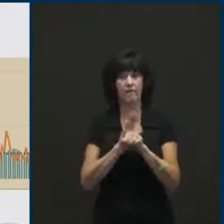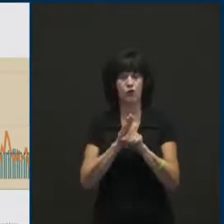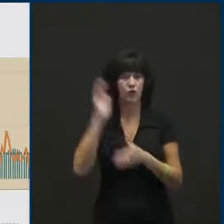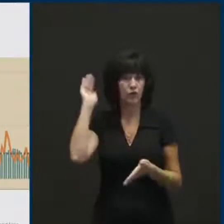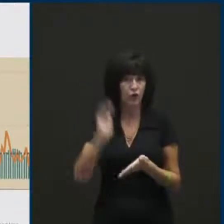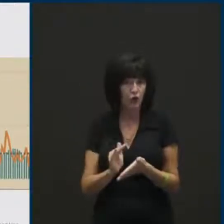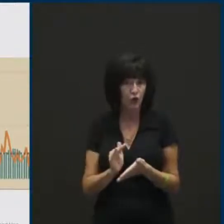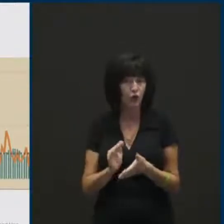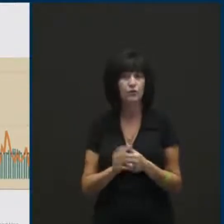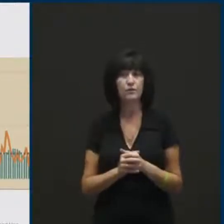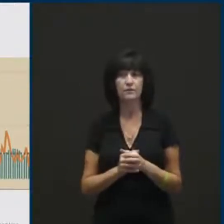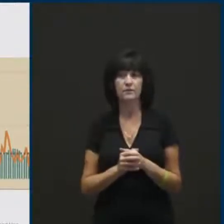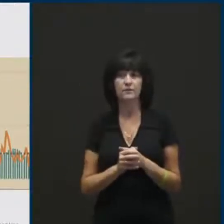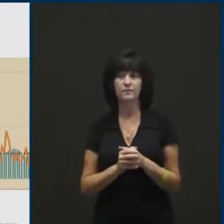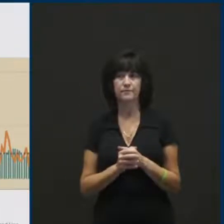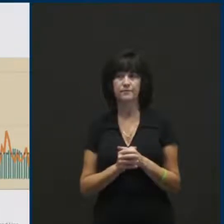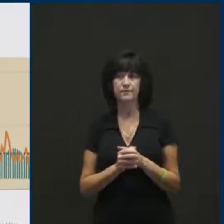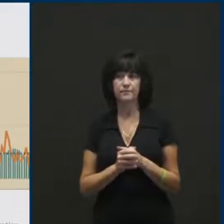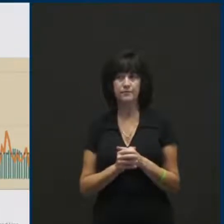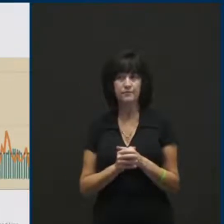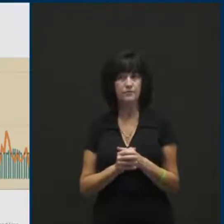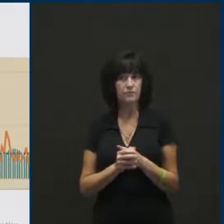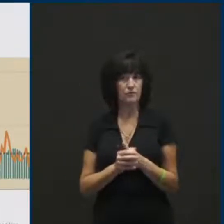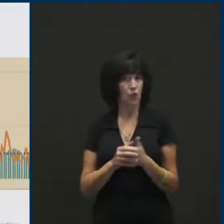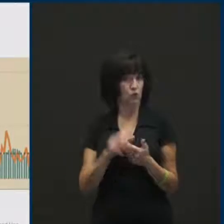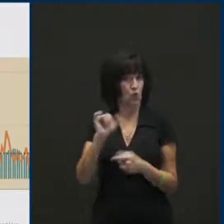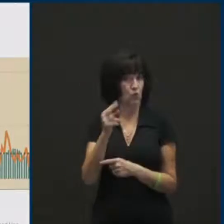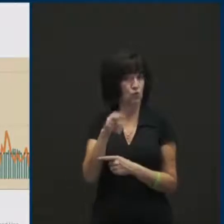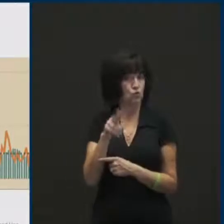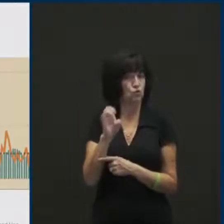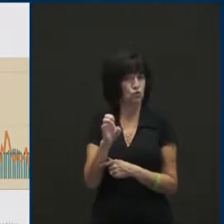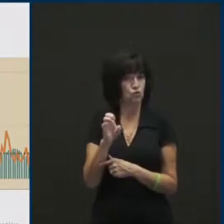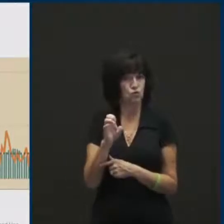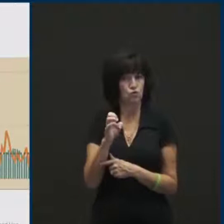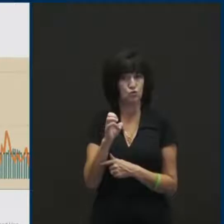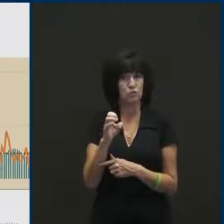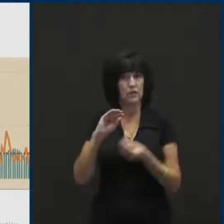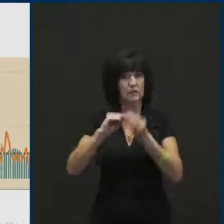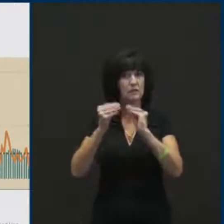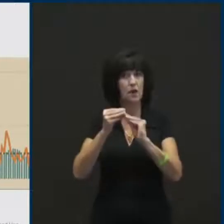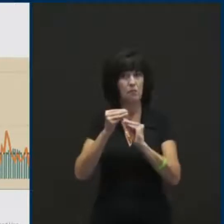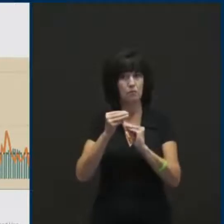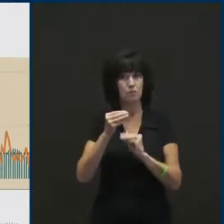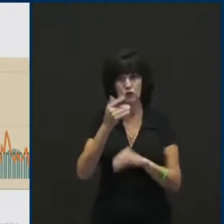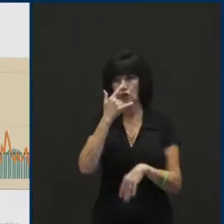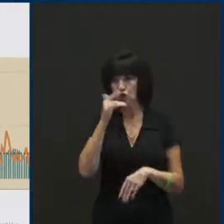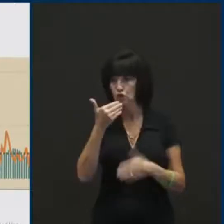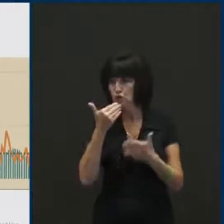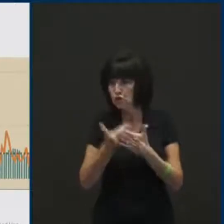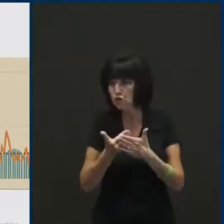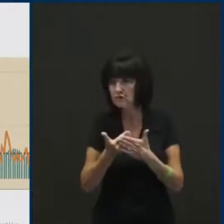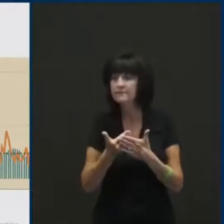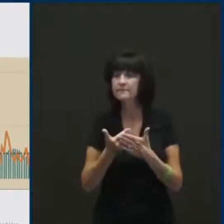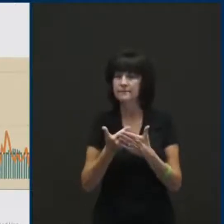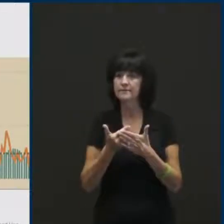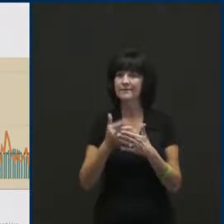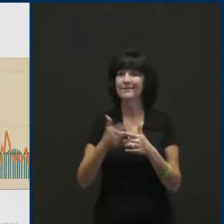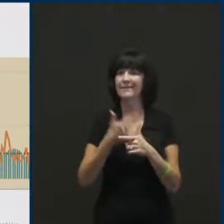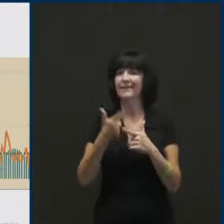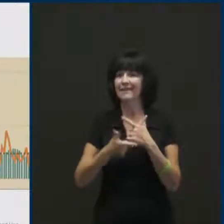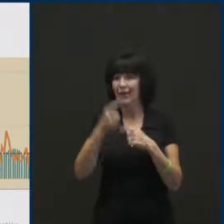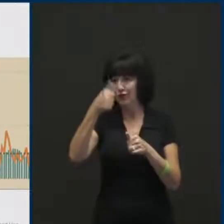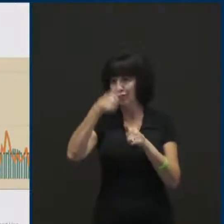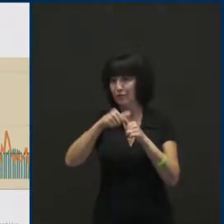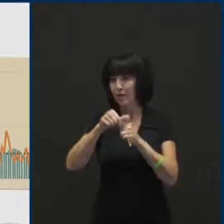June. We had a very good period through June and the beginning of July, and then we hit, if you'll remember,